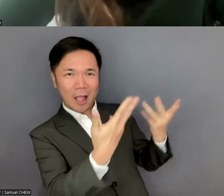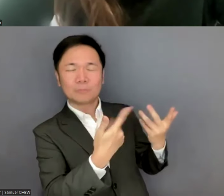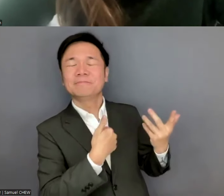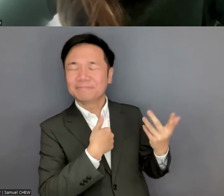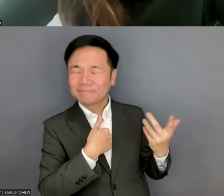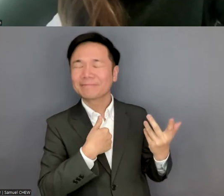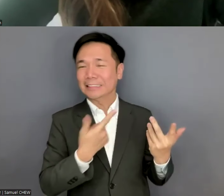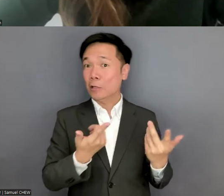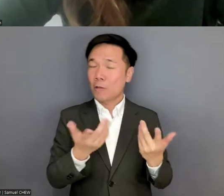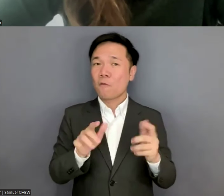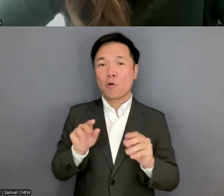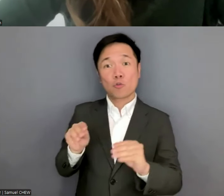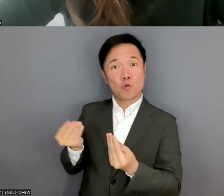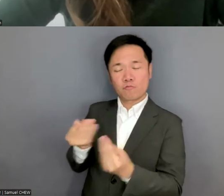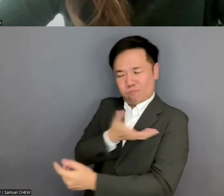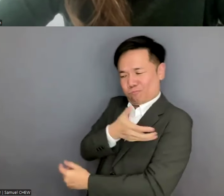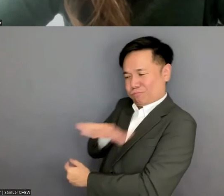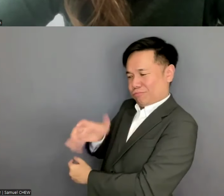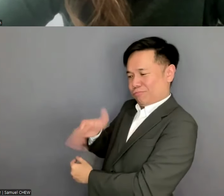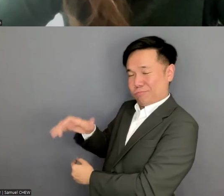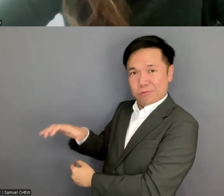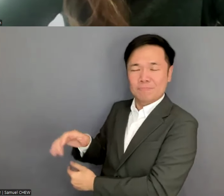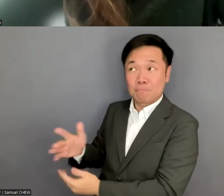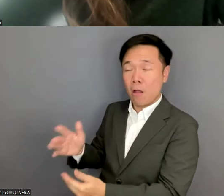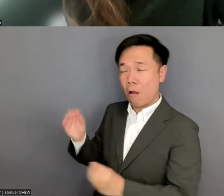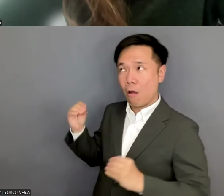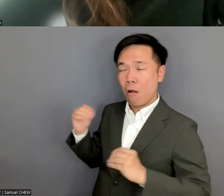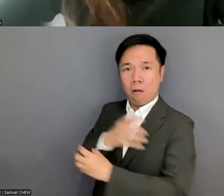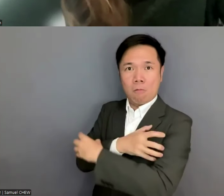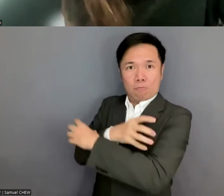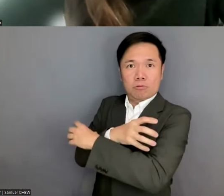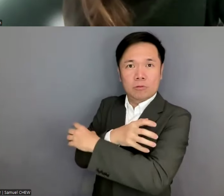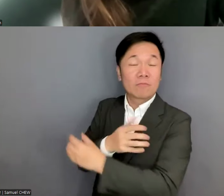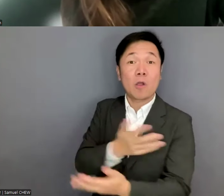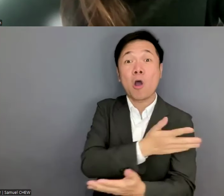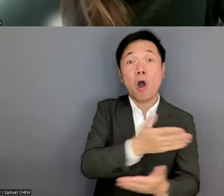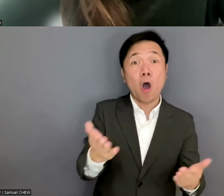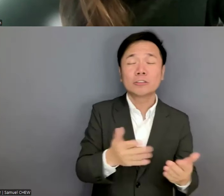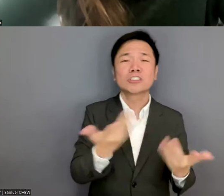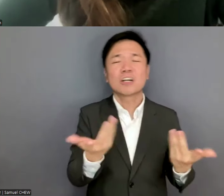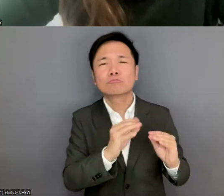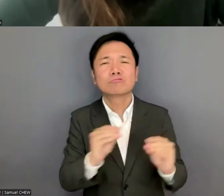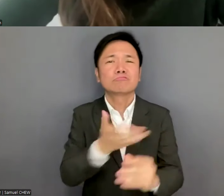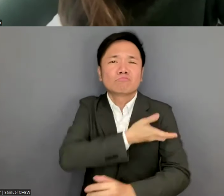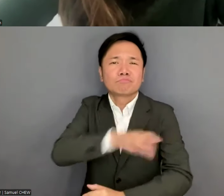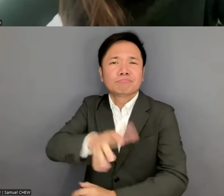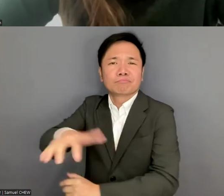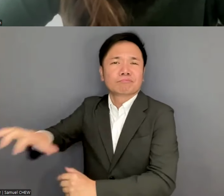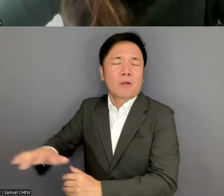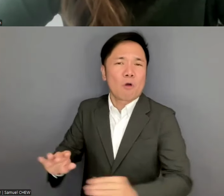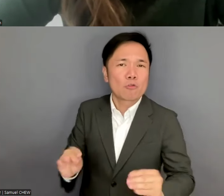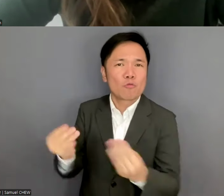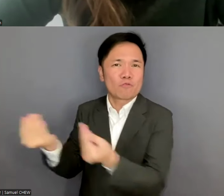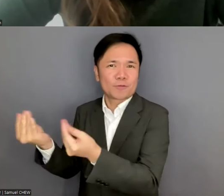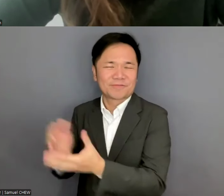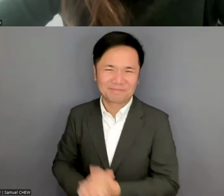that might be really useful for all of you, as all of you are mentors and volunteers across. Thank you. Great. Thank you so